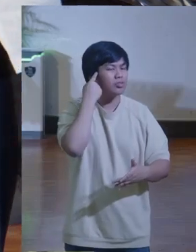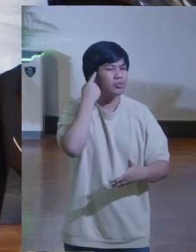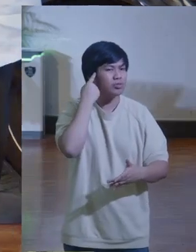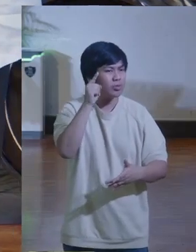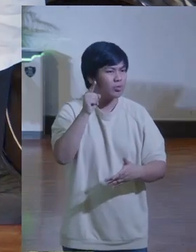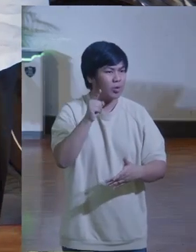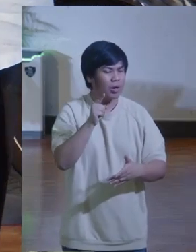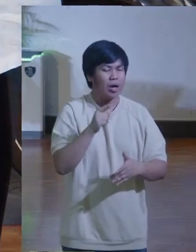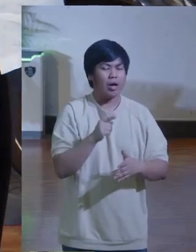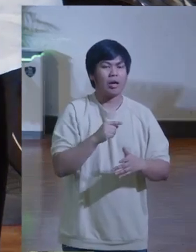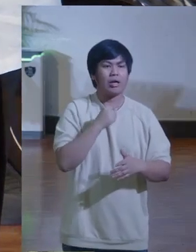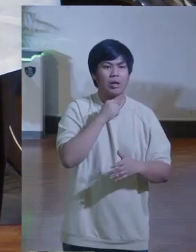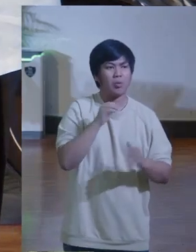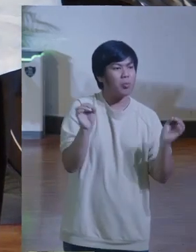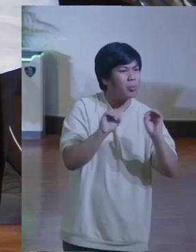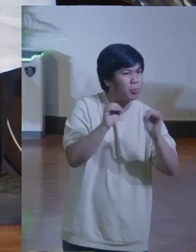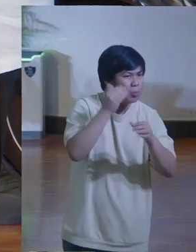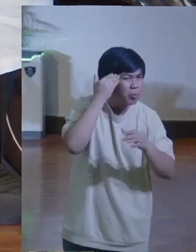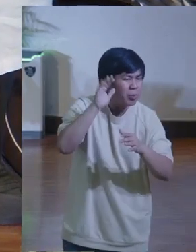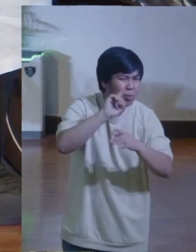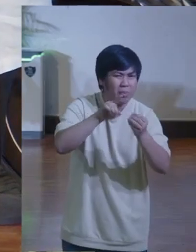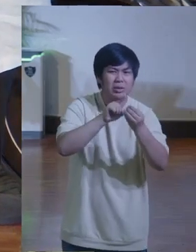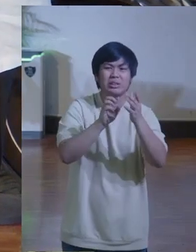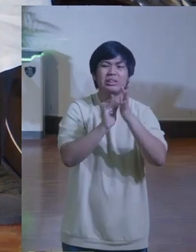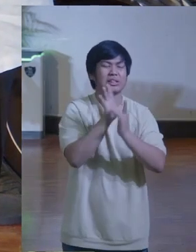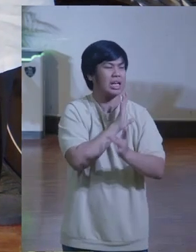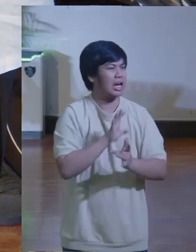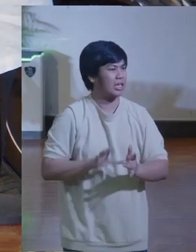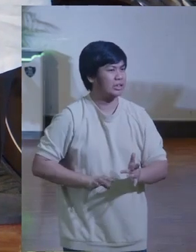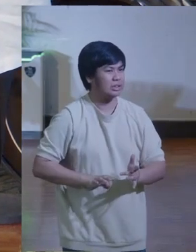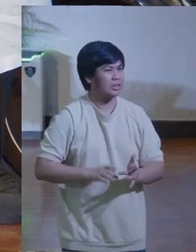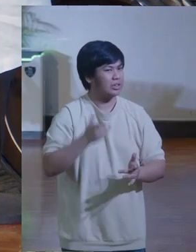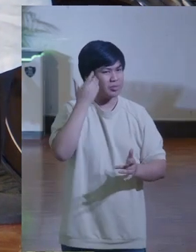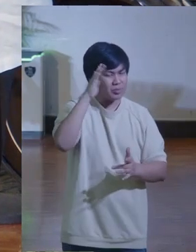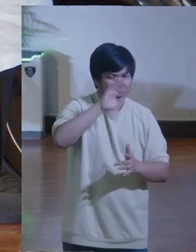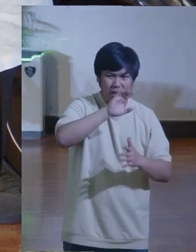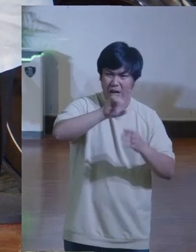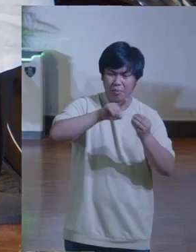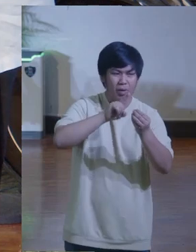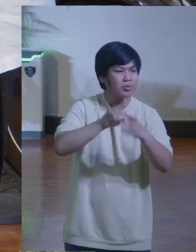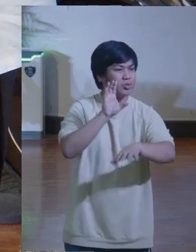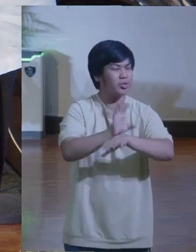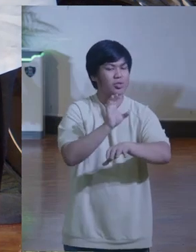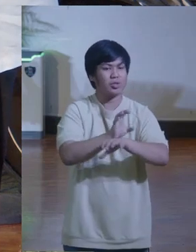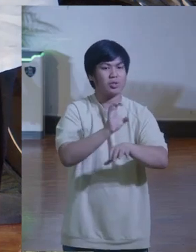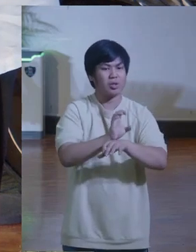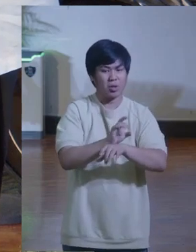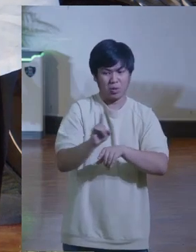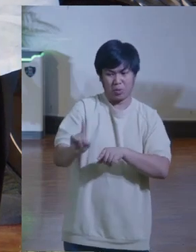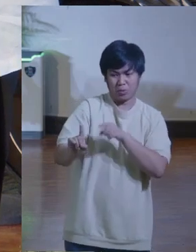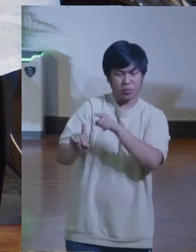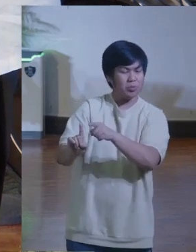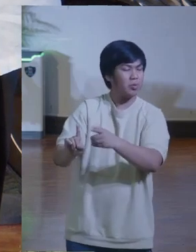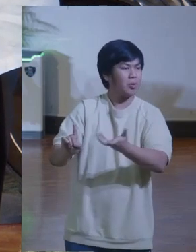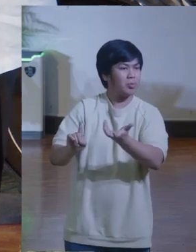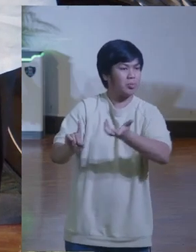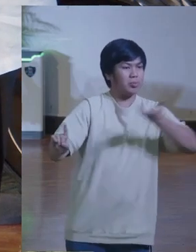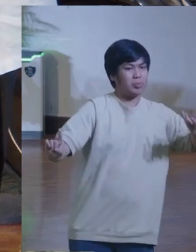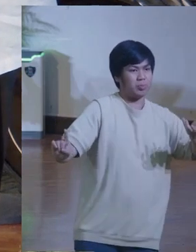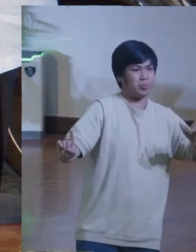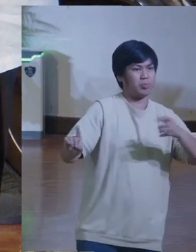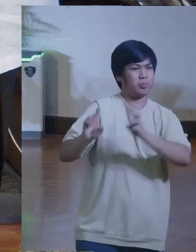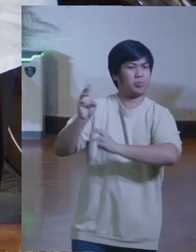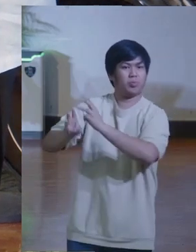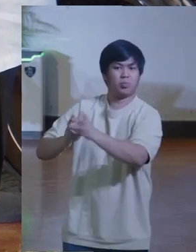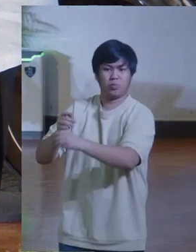no fault of their own do not know Christ and His church. Those who through no fault of their